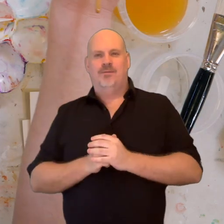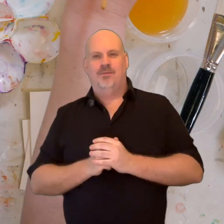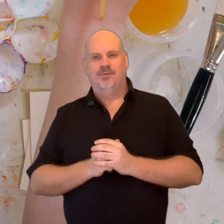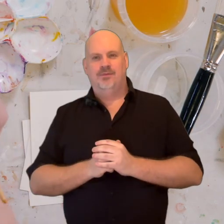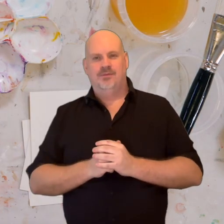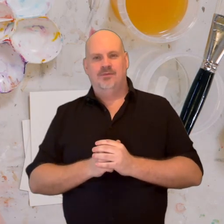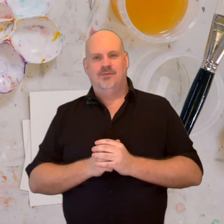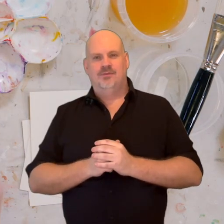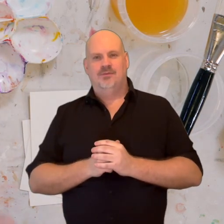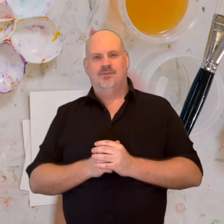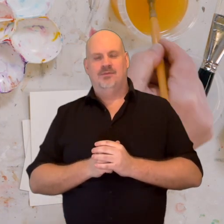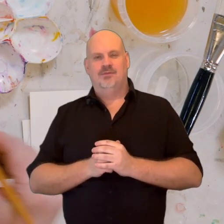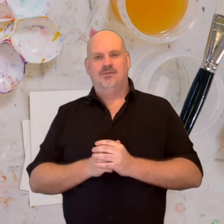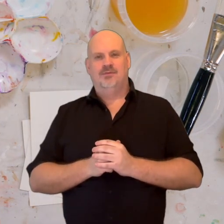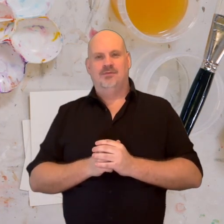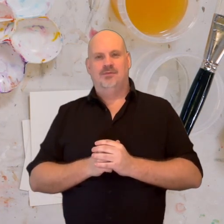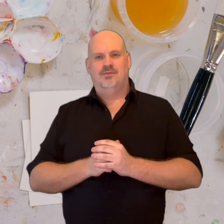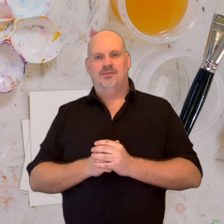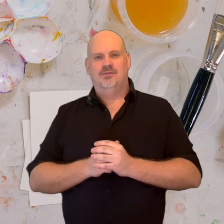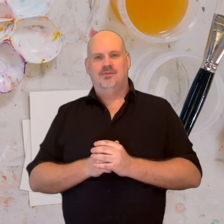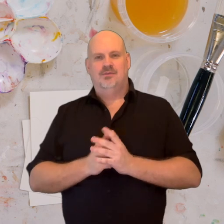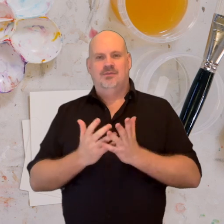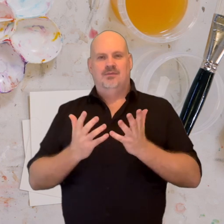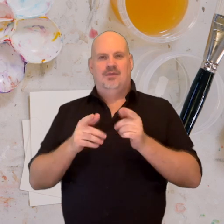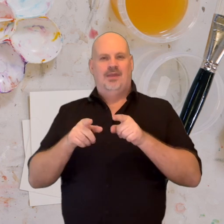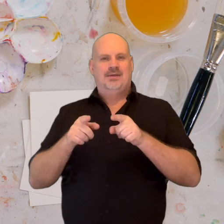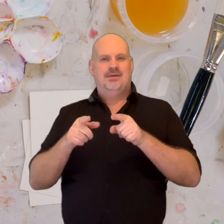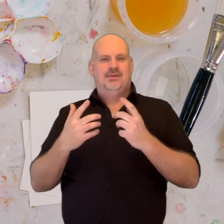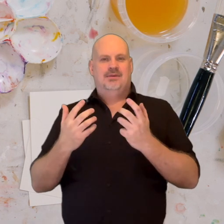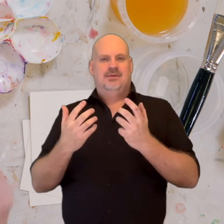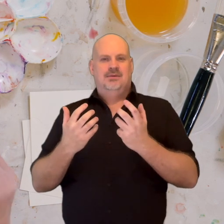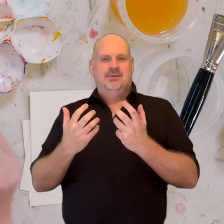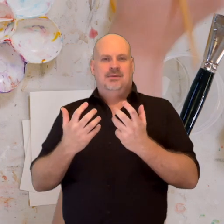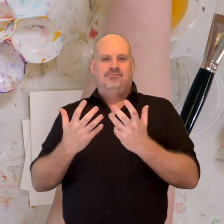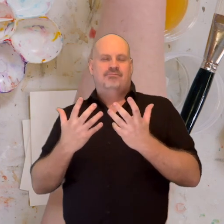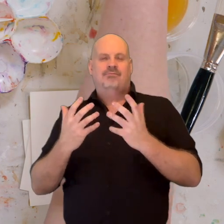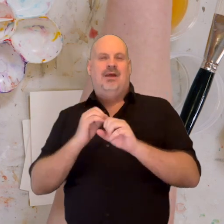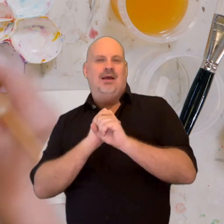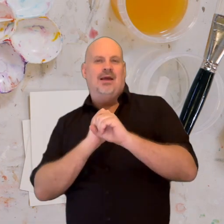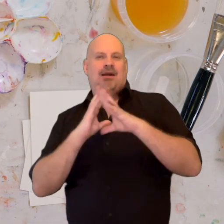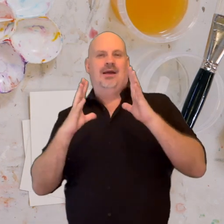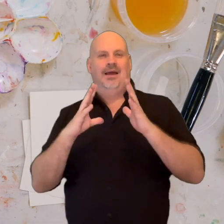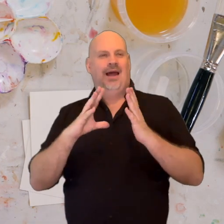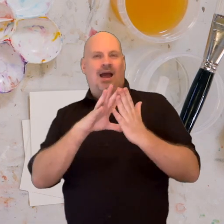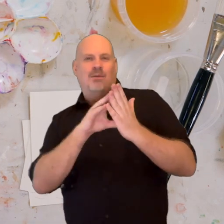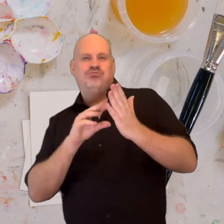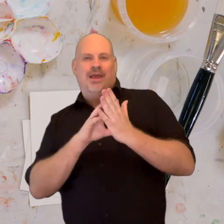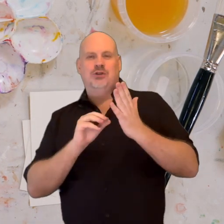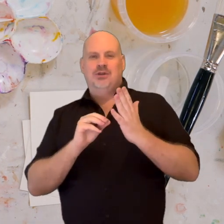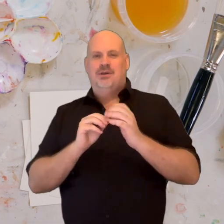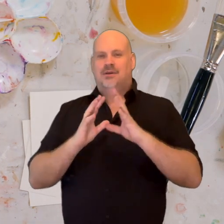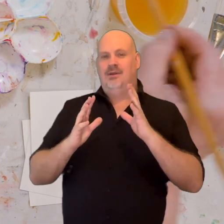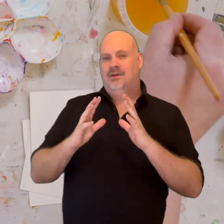Also, so this is a very impressionistic light flower, and